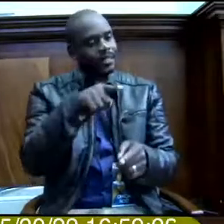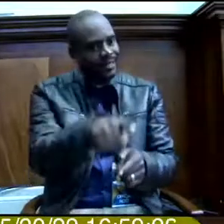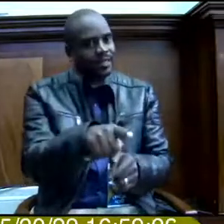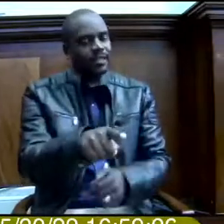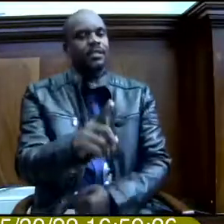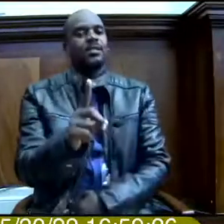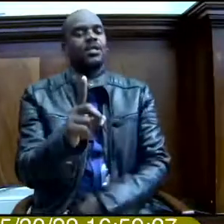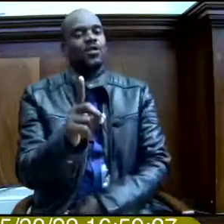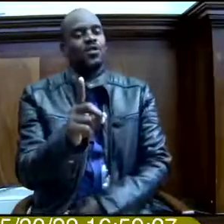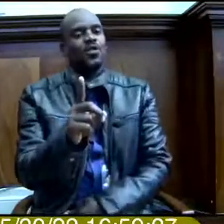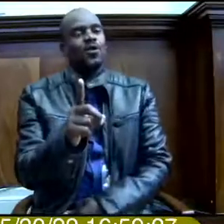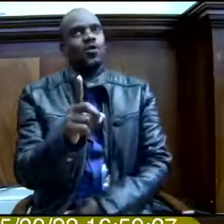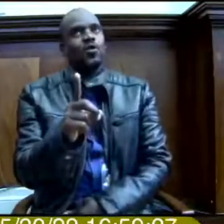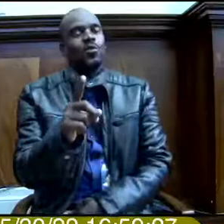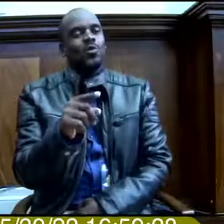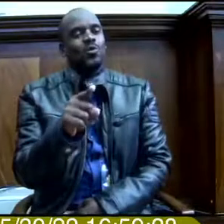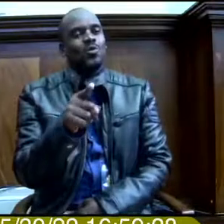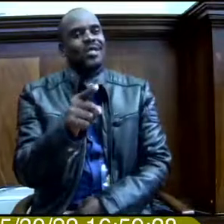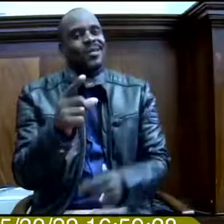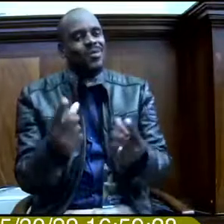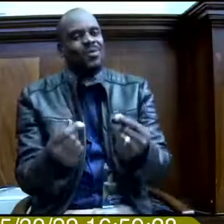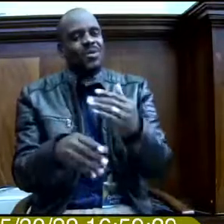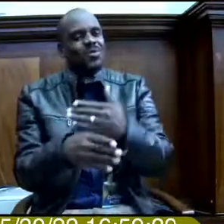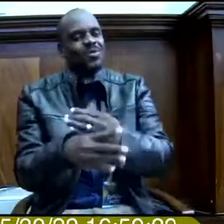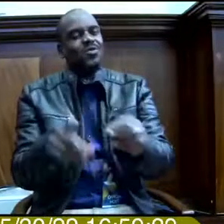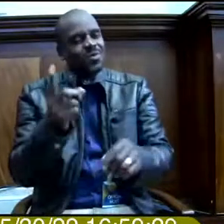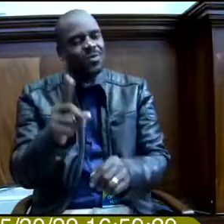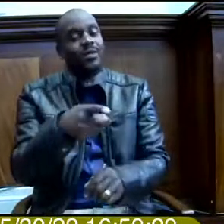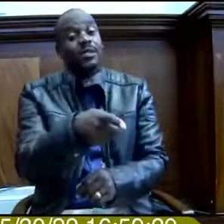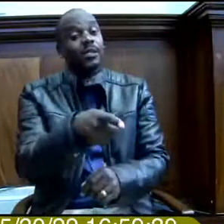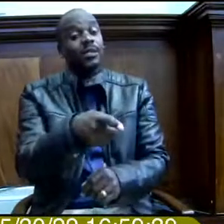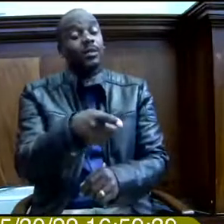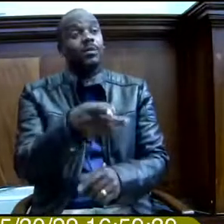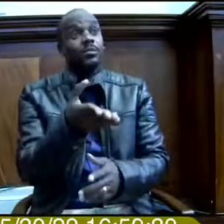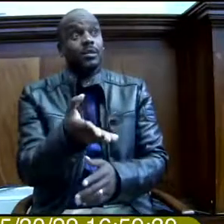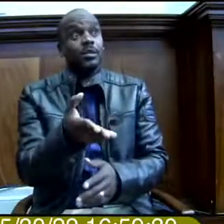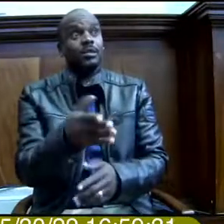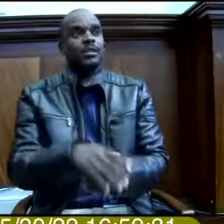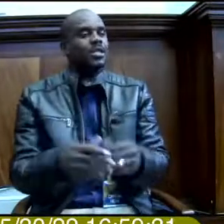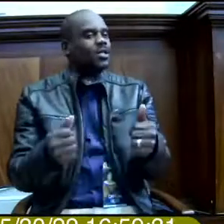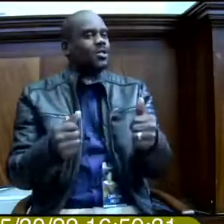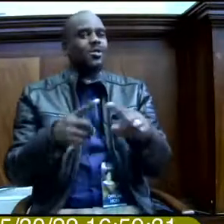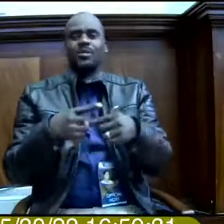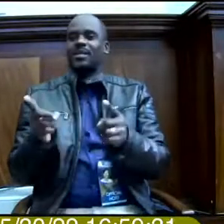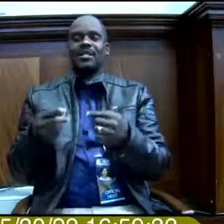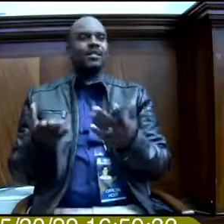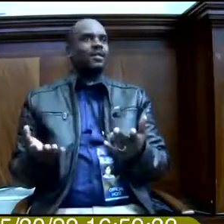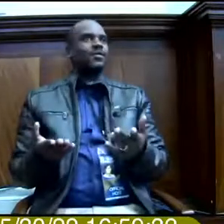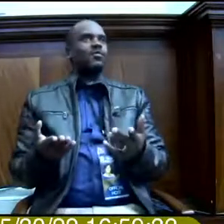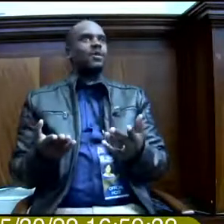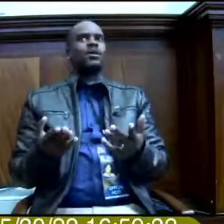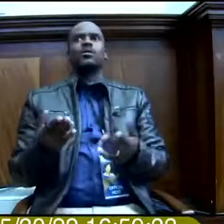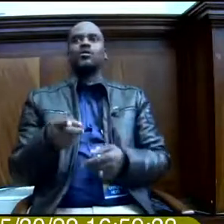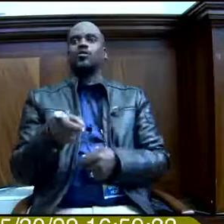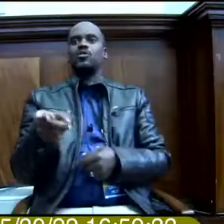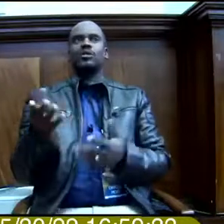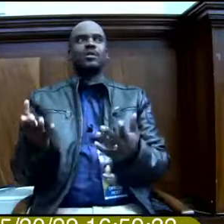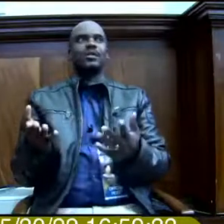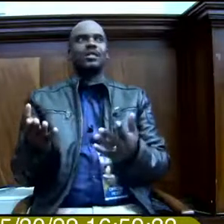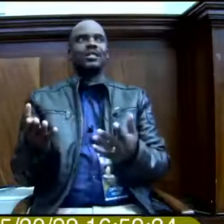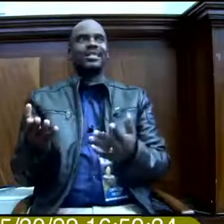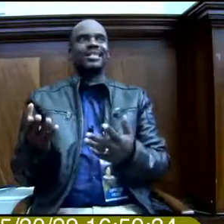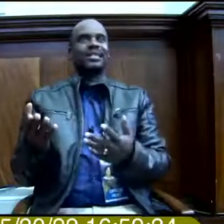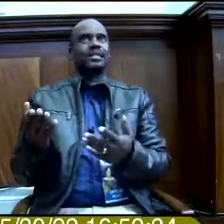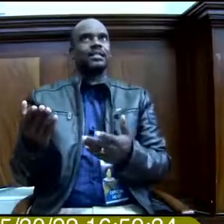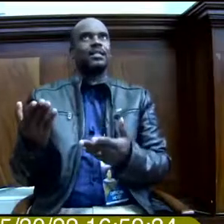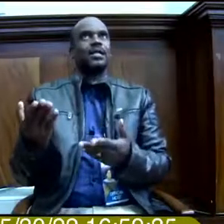are we are going to uh to use to move forward without getting deeper into that a a a debate but i